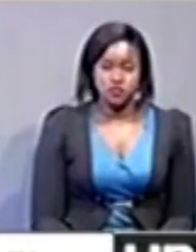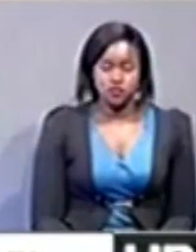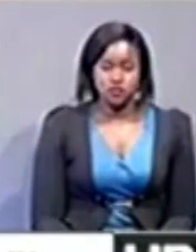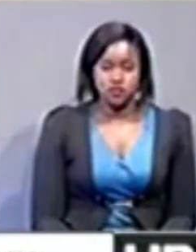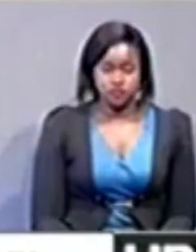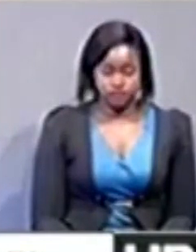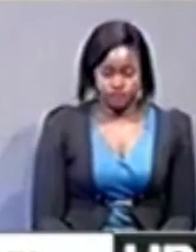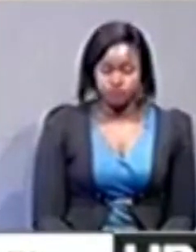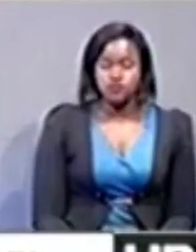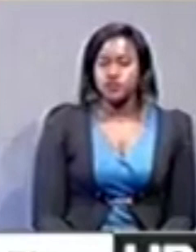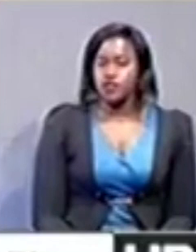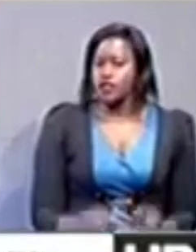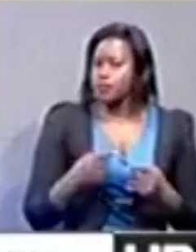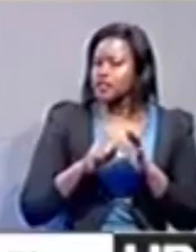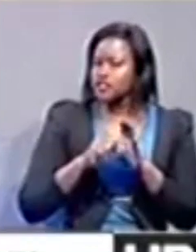That one, however,